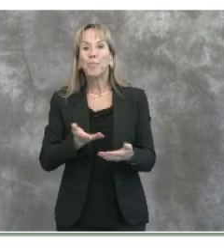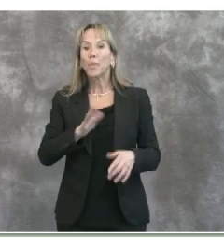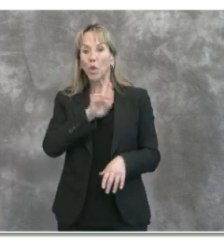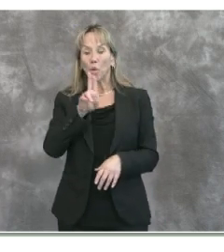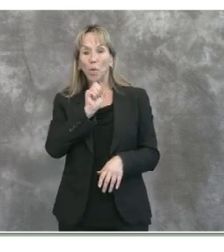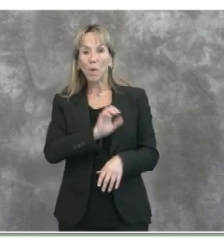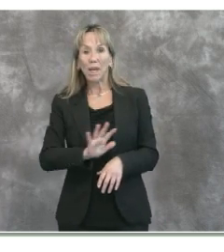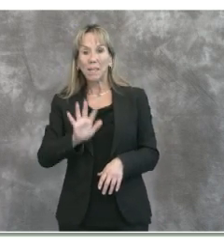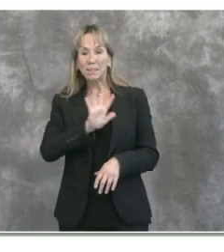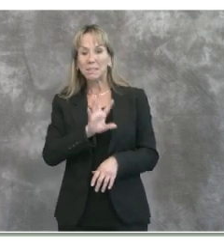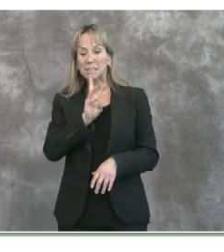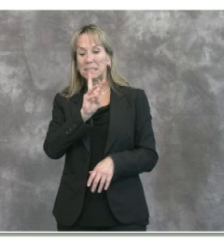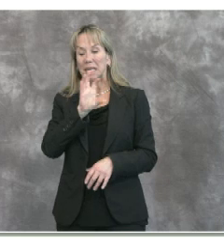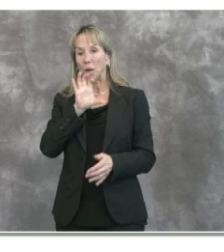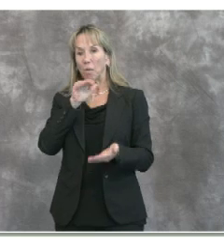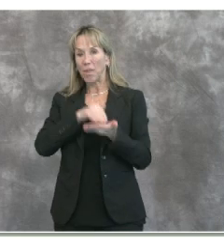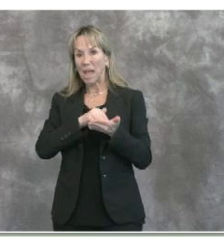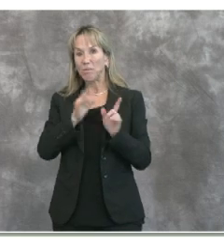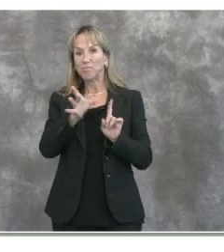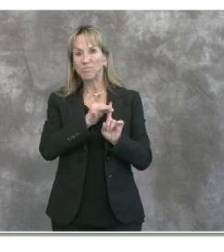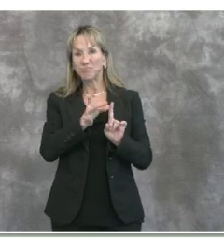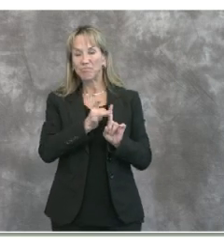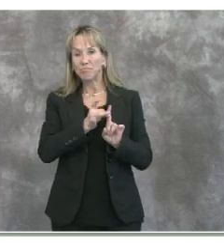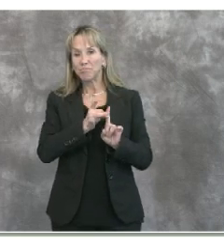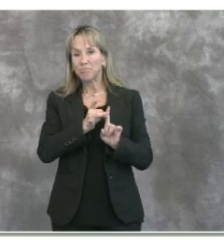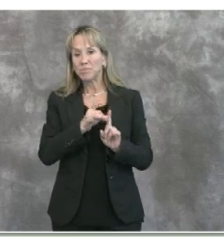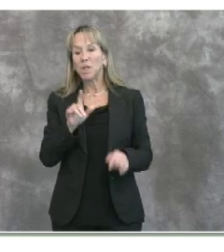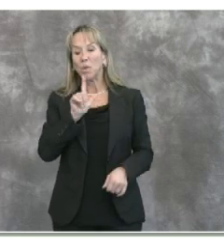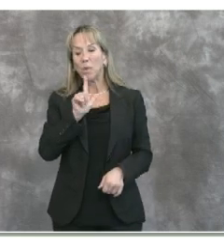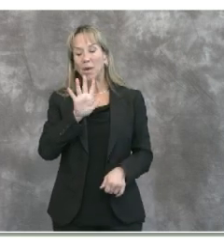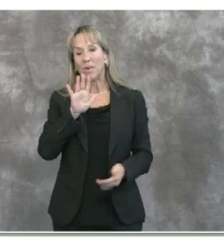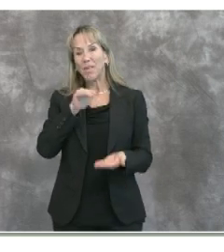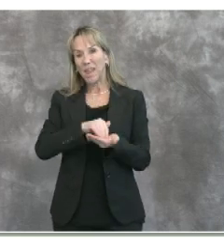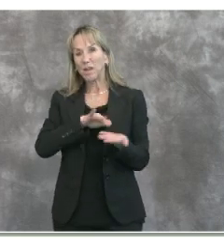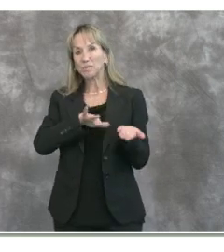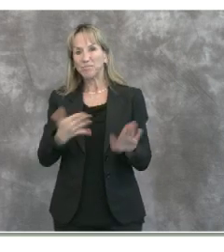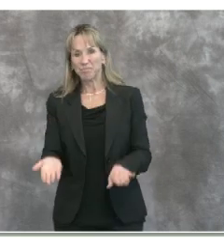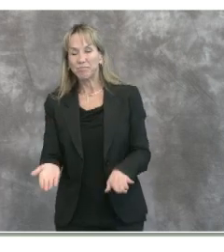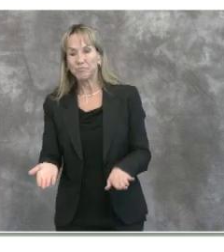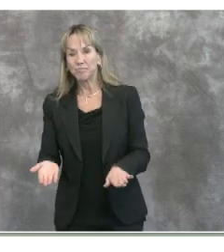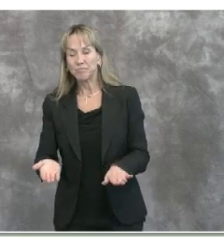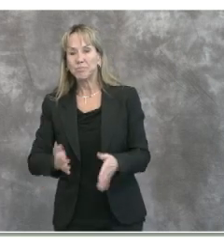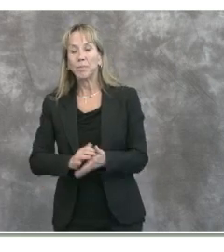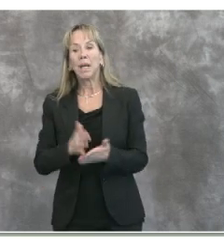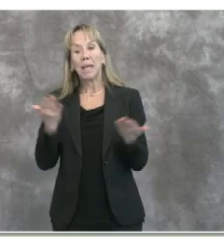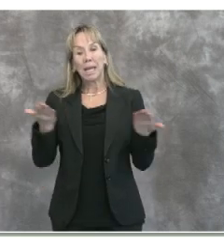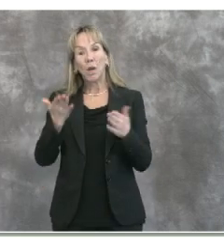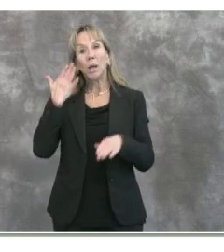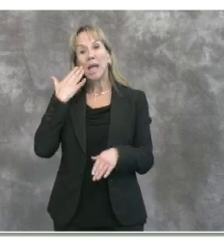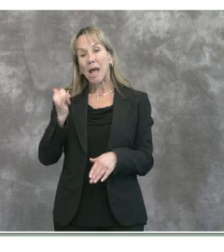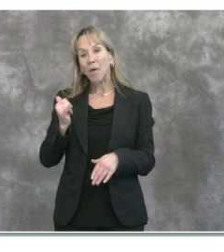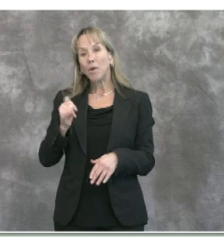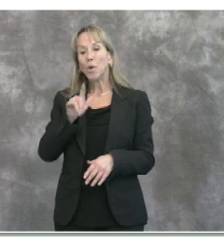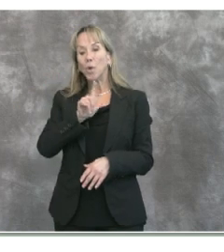under 600,000 cases with over 25,000 deaths. In the state of California,